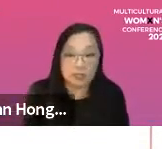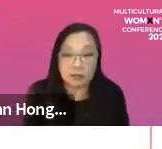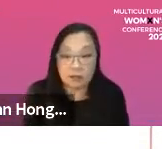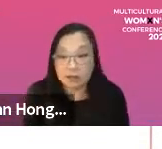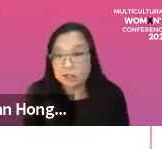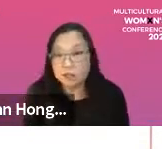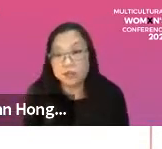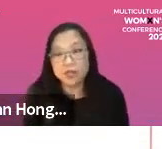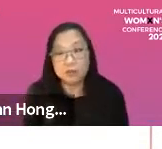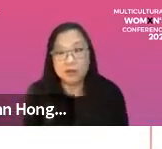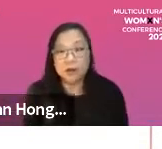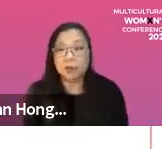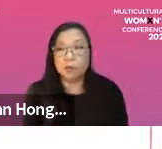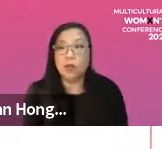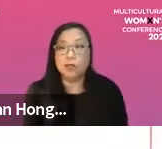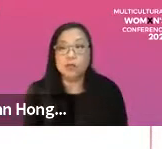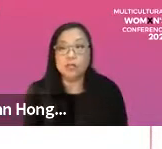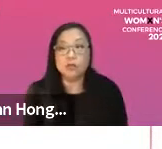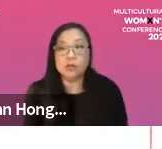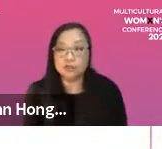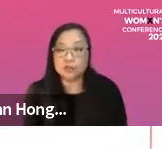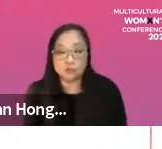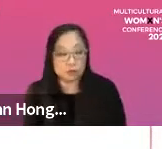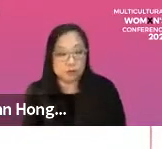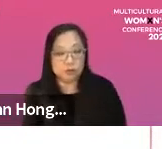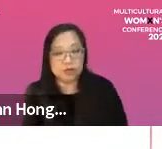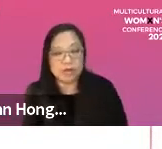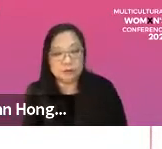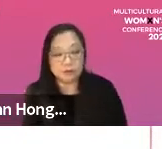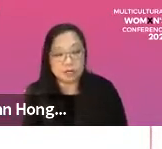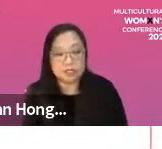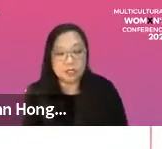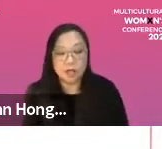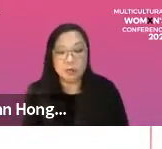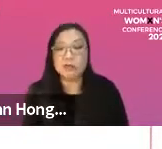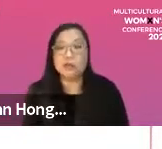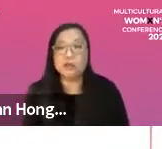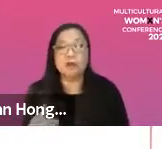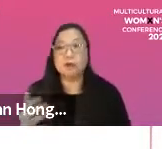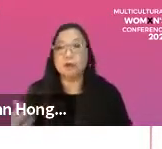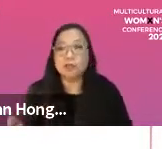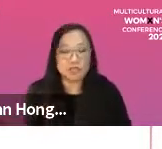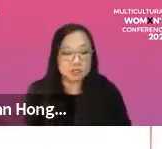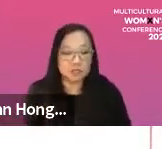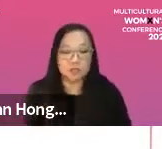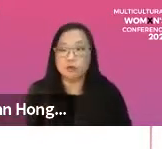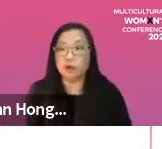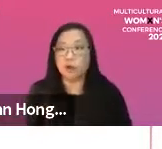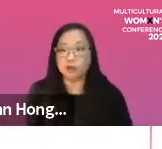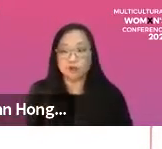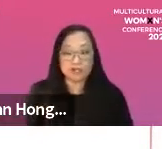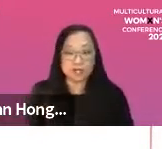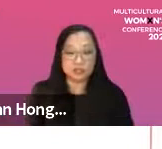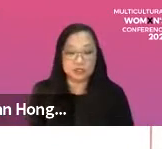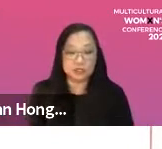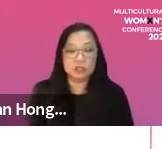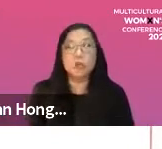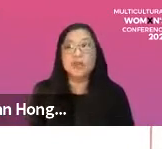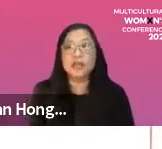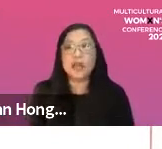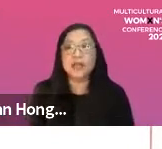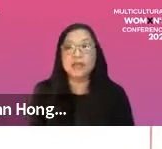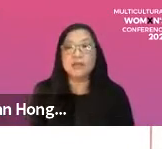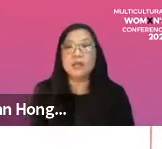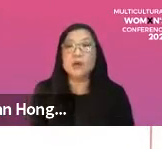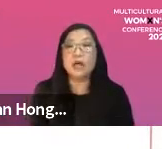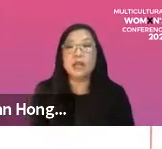person? So think about what you can do as you hear throughout the conference, whether you're here for one session or for all of the sessions. So with